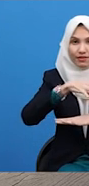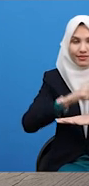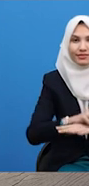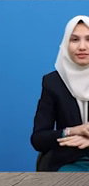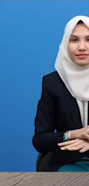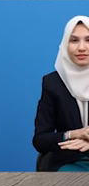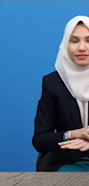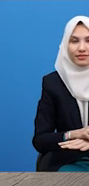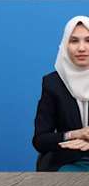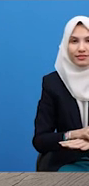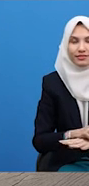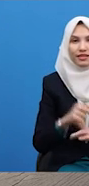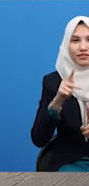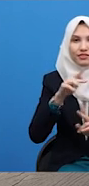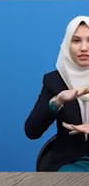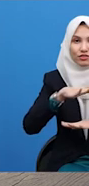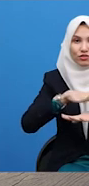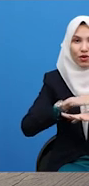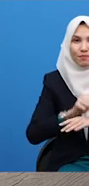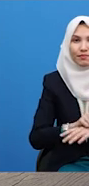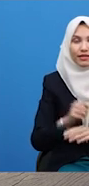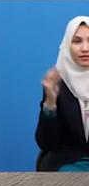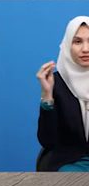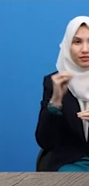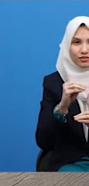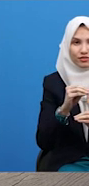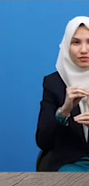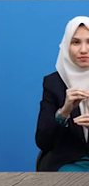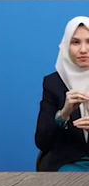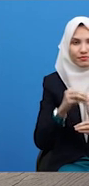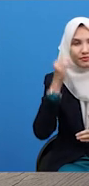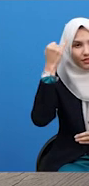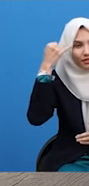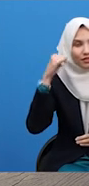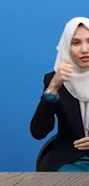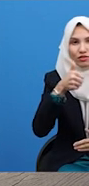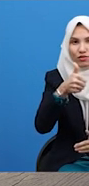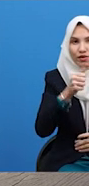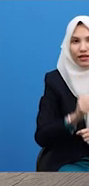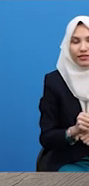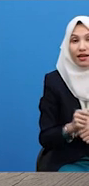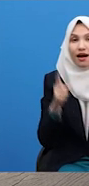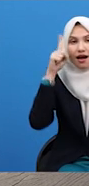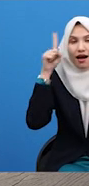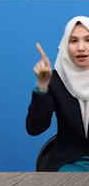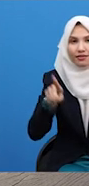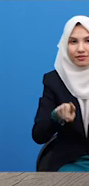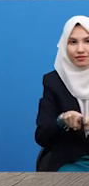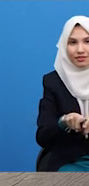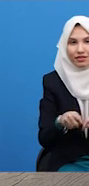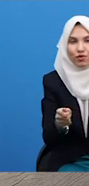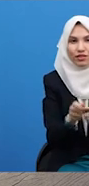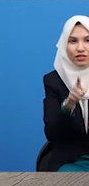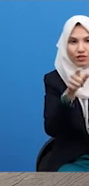Oh, that's a good idea. I agree with you. Red velvet cake with cream cheese topping it is.